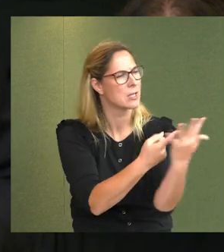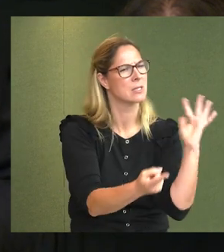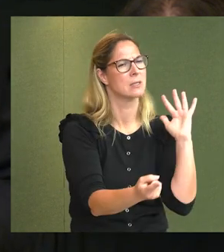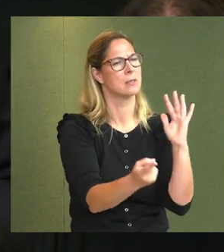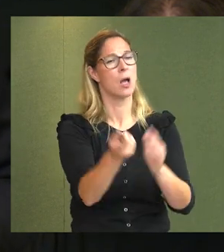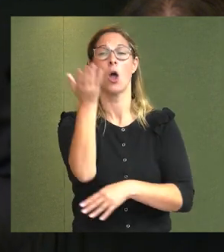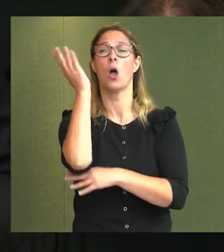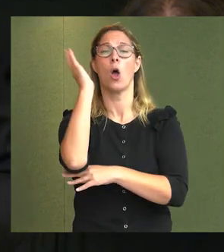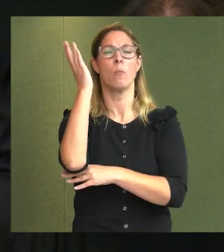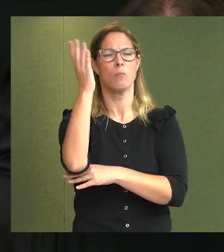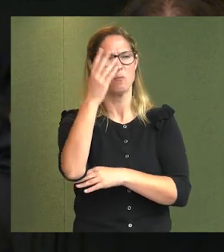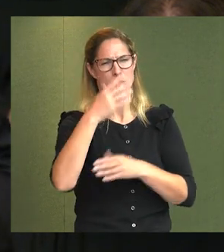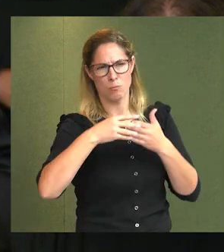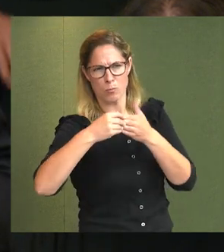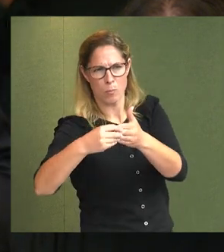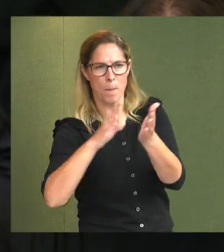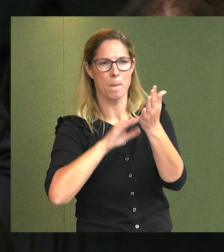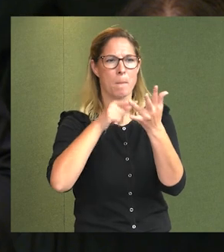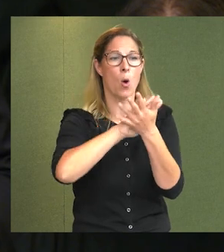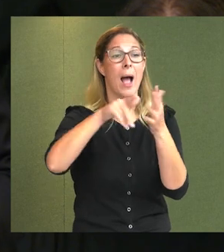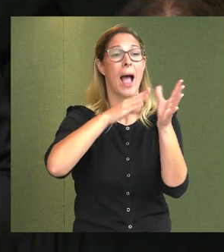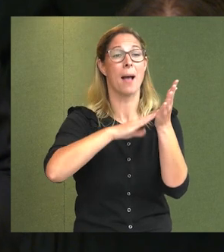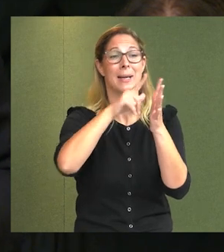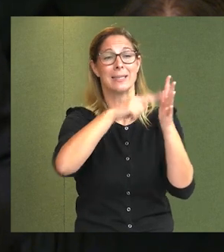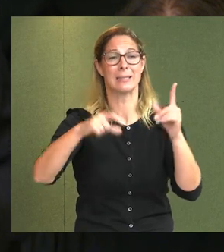said, the best of them in character.